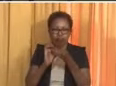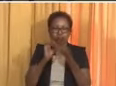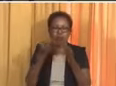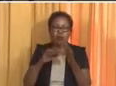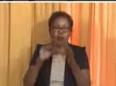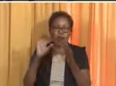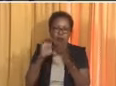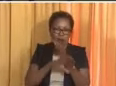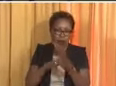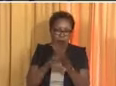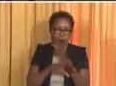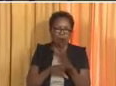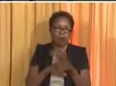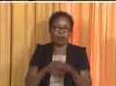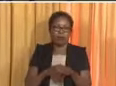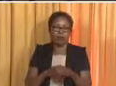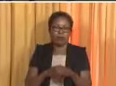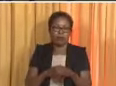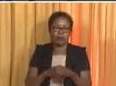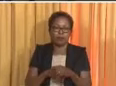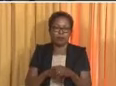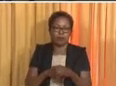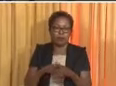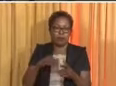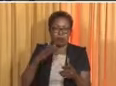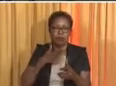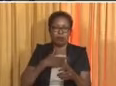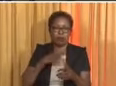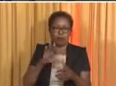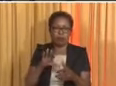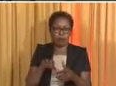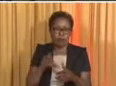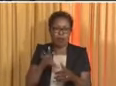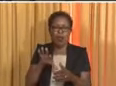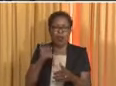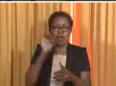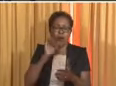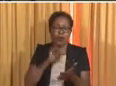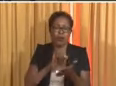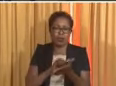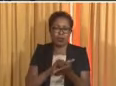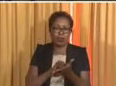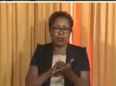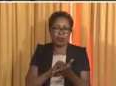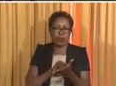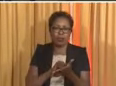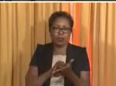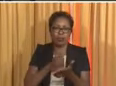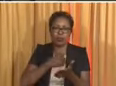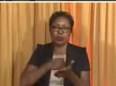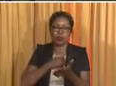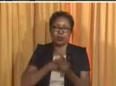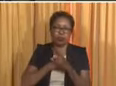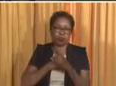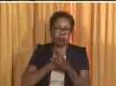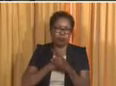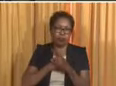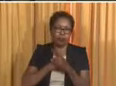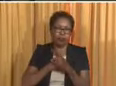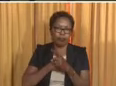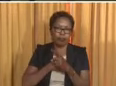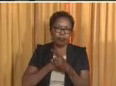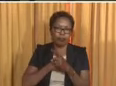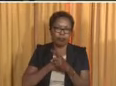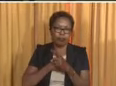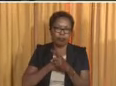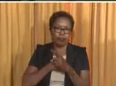It is my finding, therefore, that if the President... No, I'm sorry. That's not